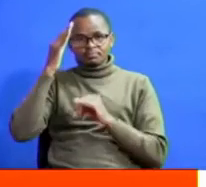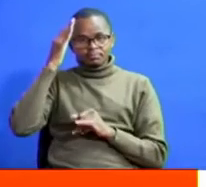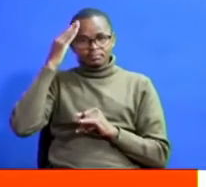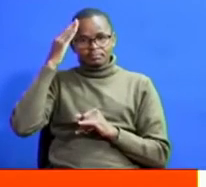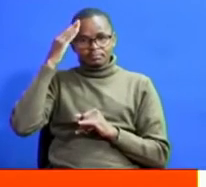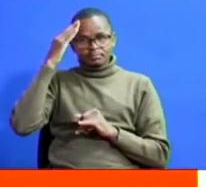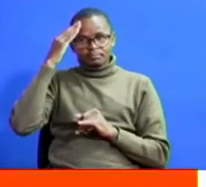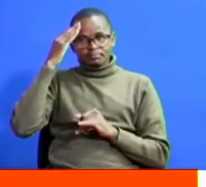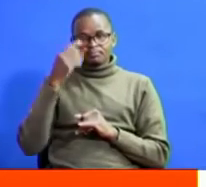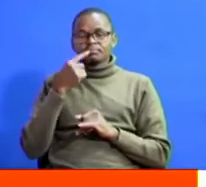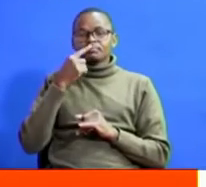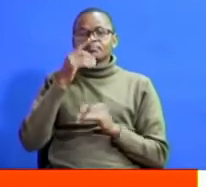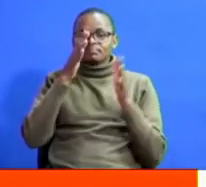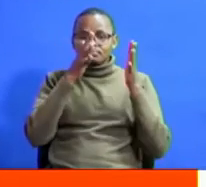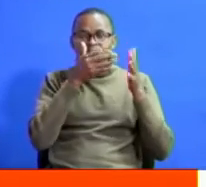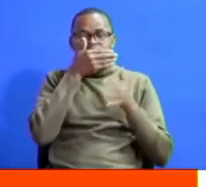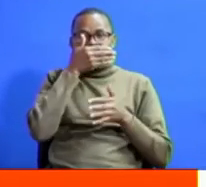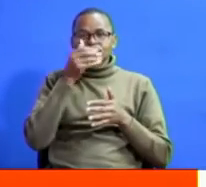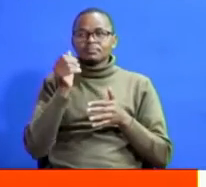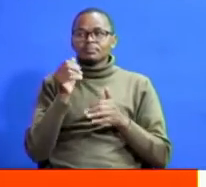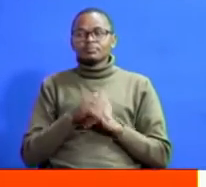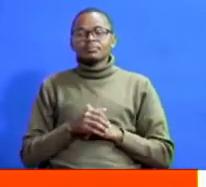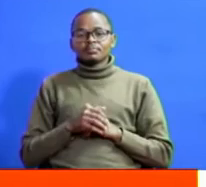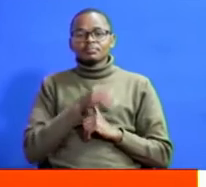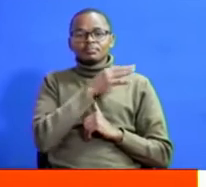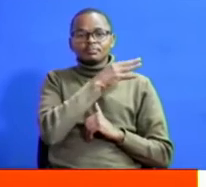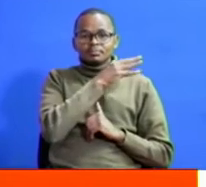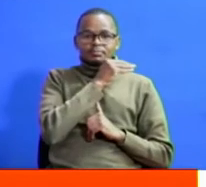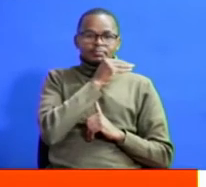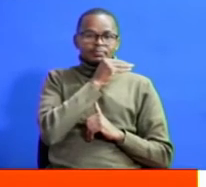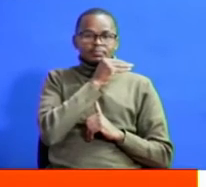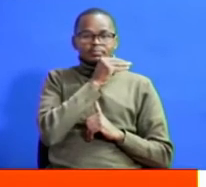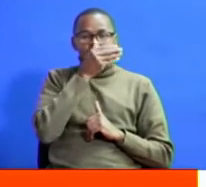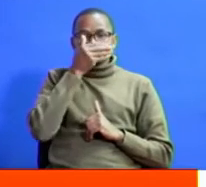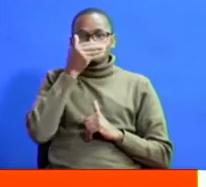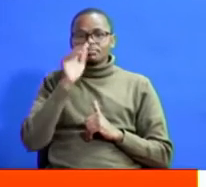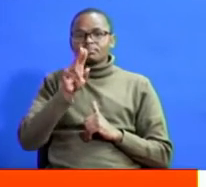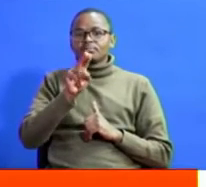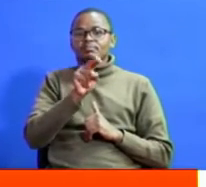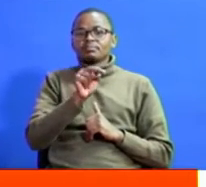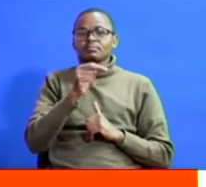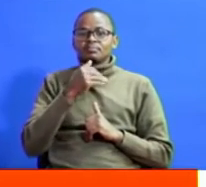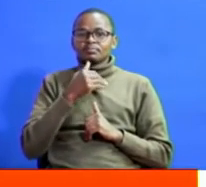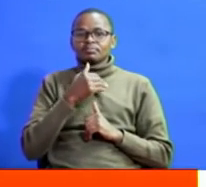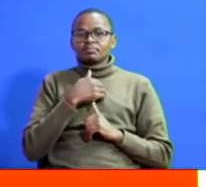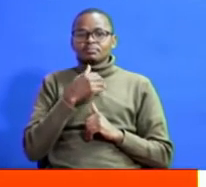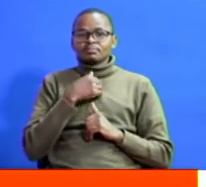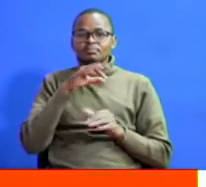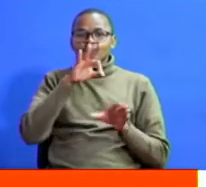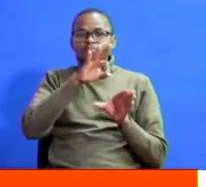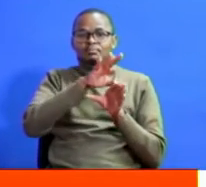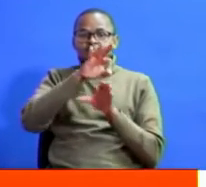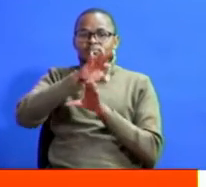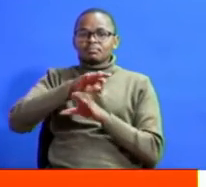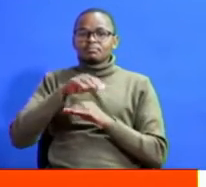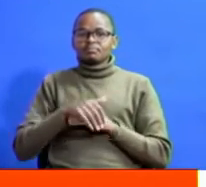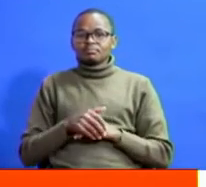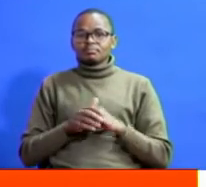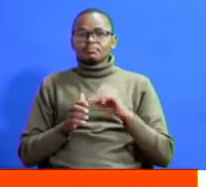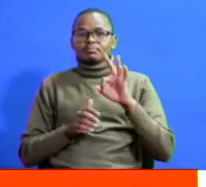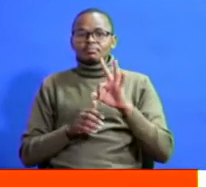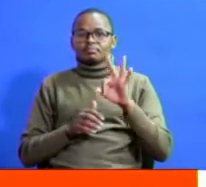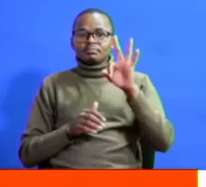the said person was the best, I think the best could have been, there could have been no primaries. Three,